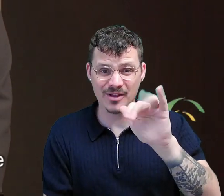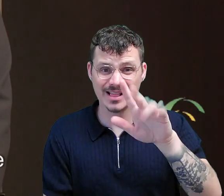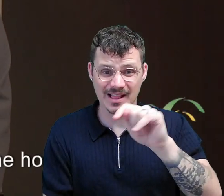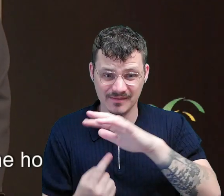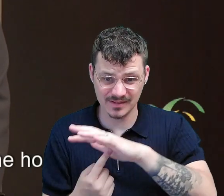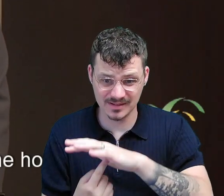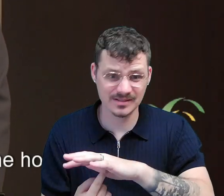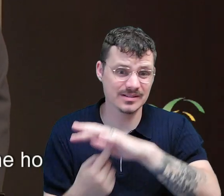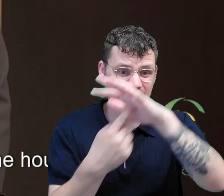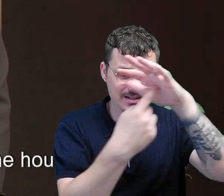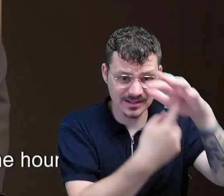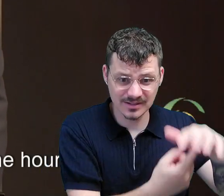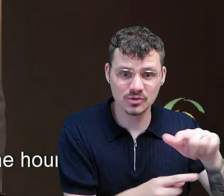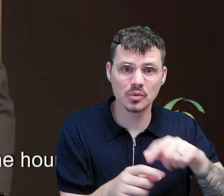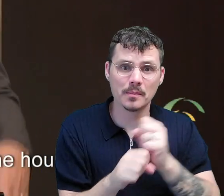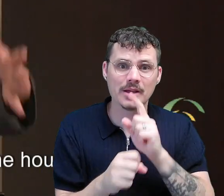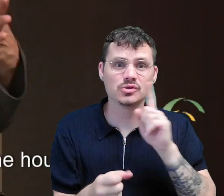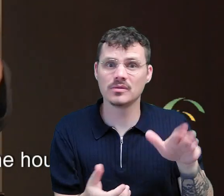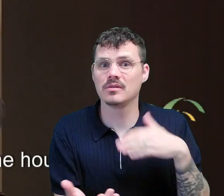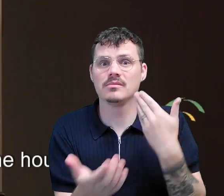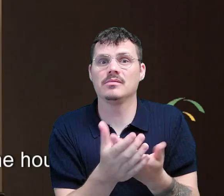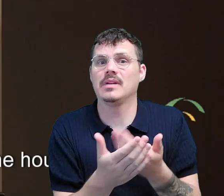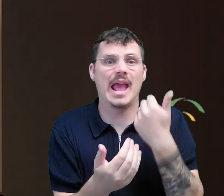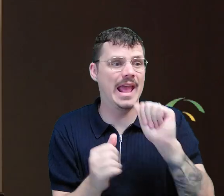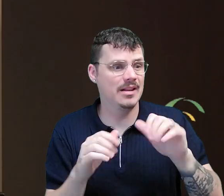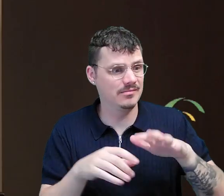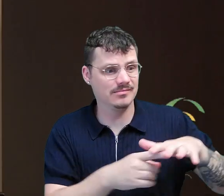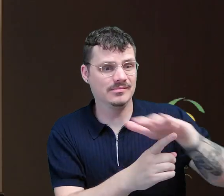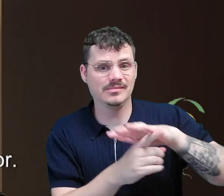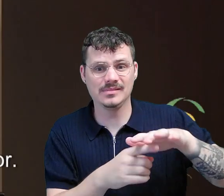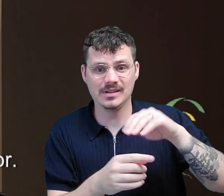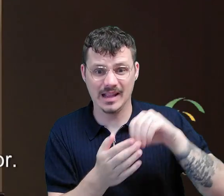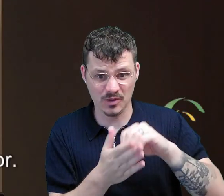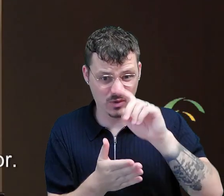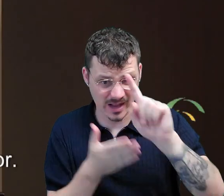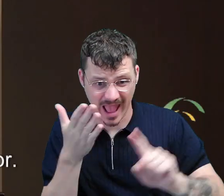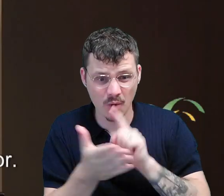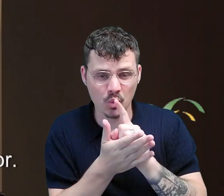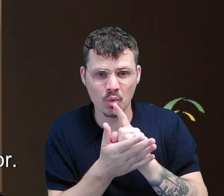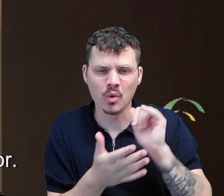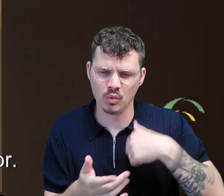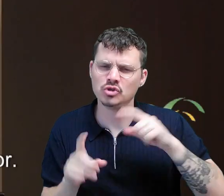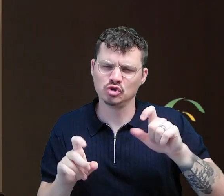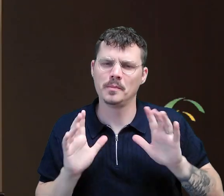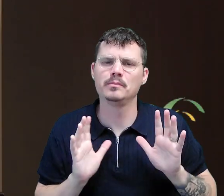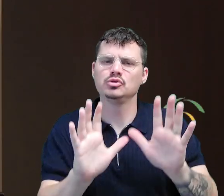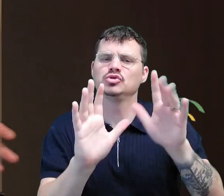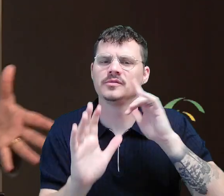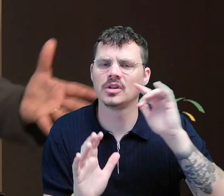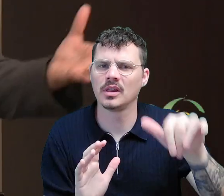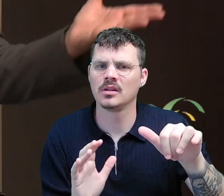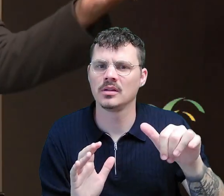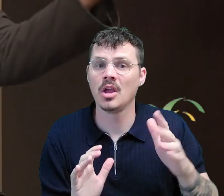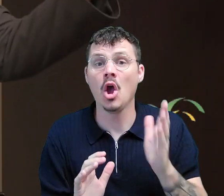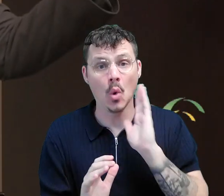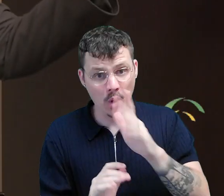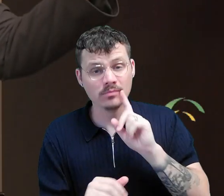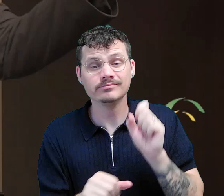need to get the person to a center of excellence within the hour, that's what we should be pushing for. Will we get